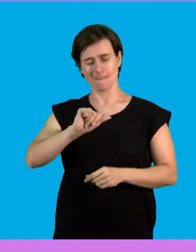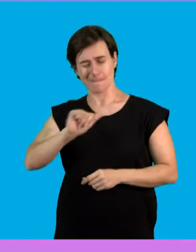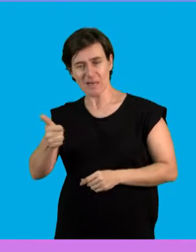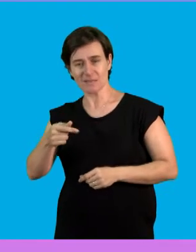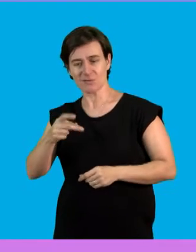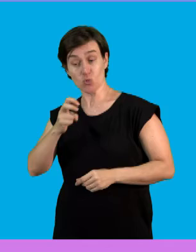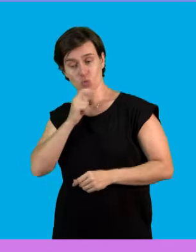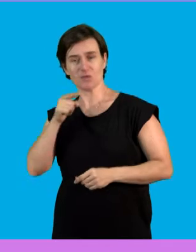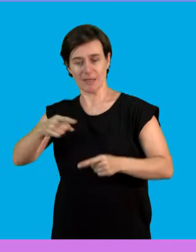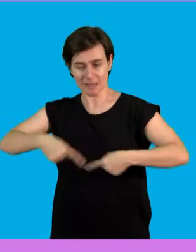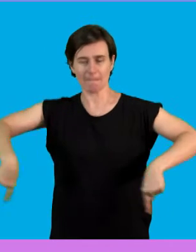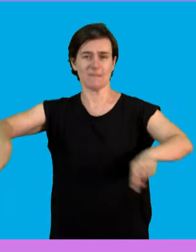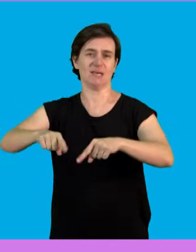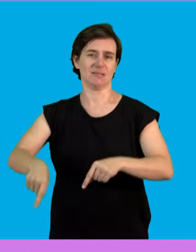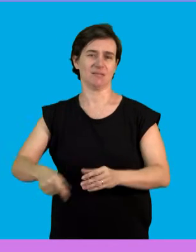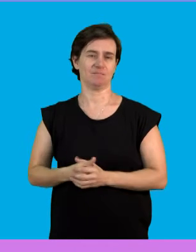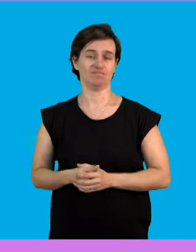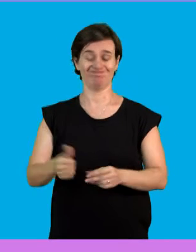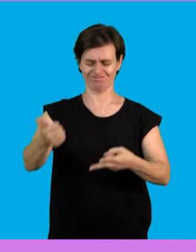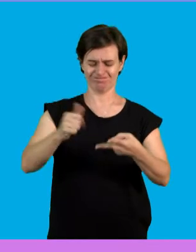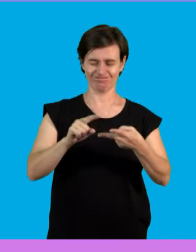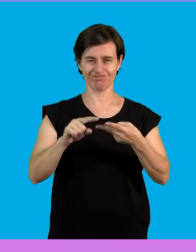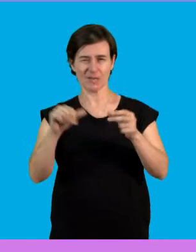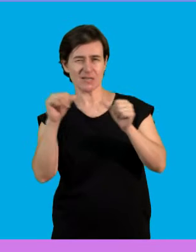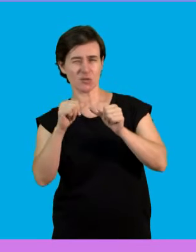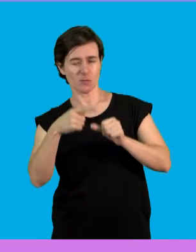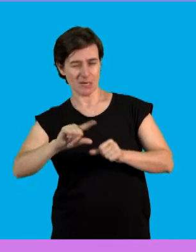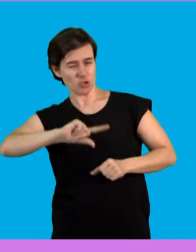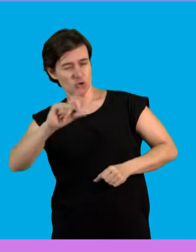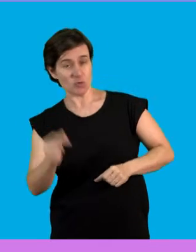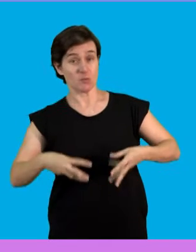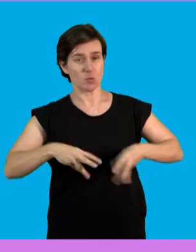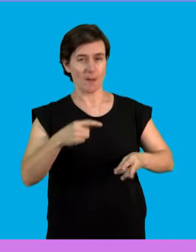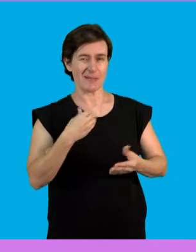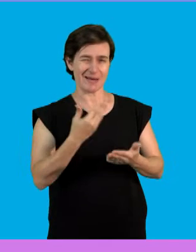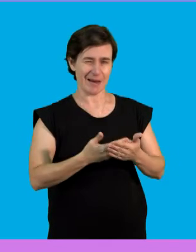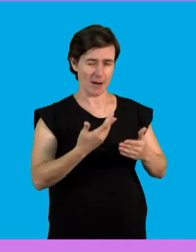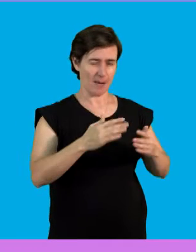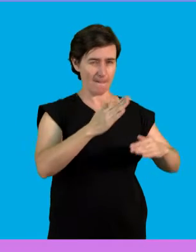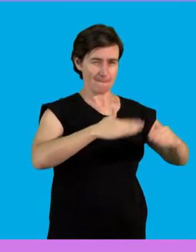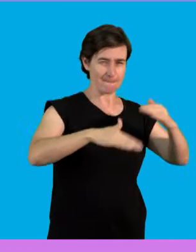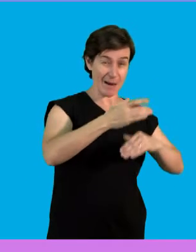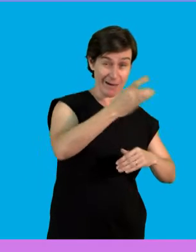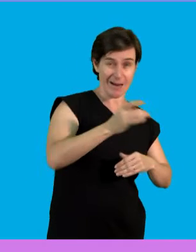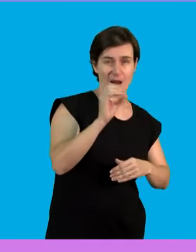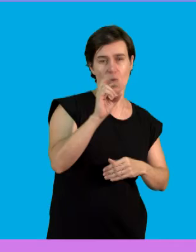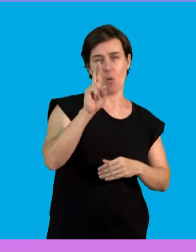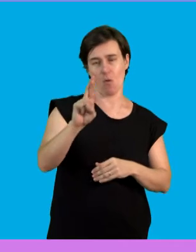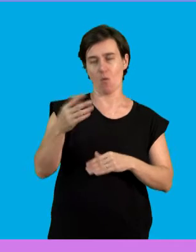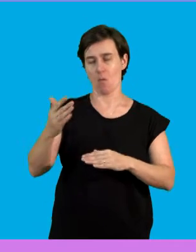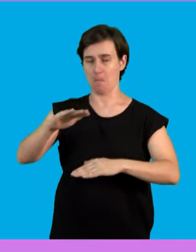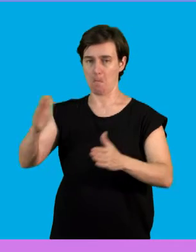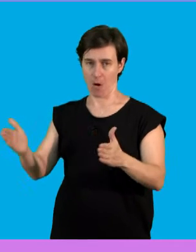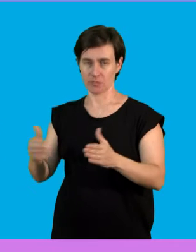optimal use of space, and determine the most cost-effective way to package a number of cans and